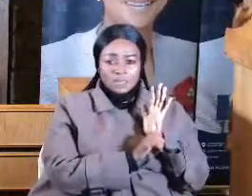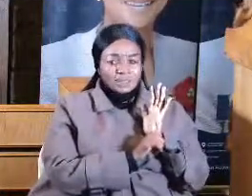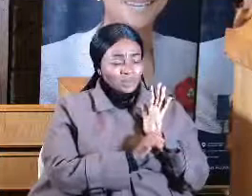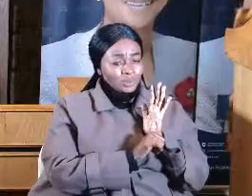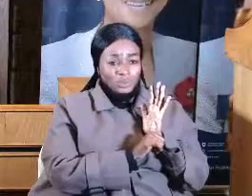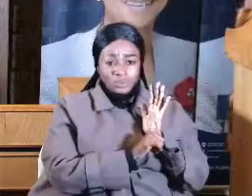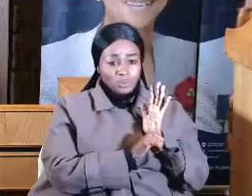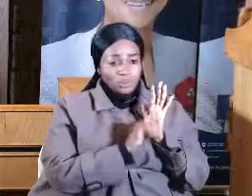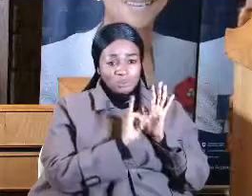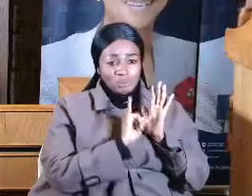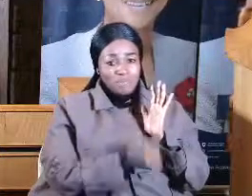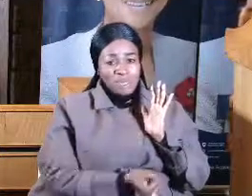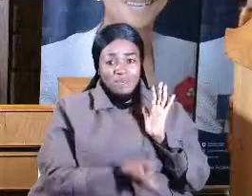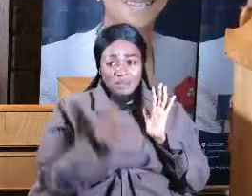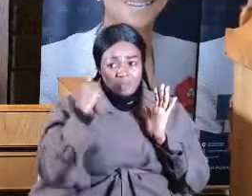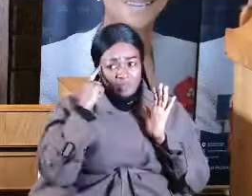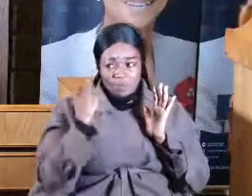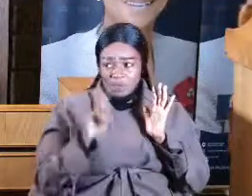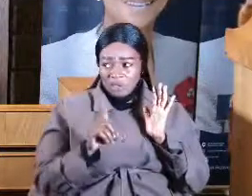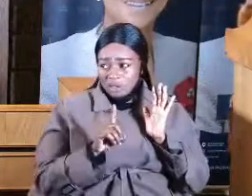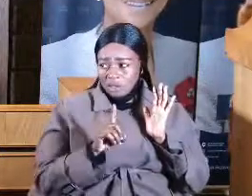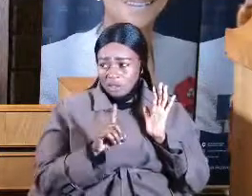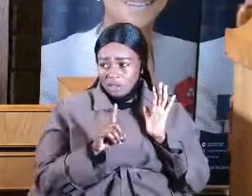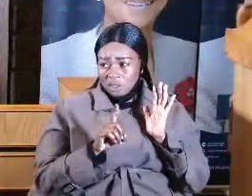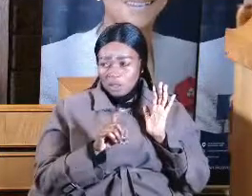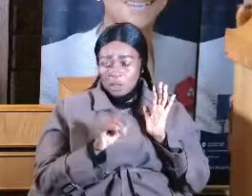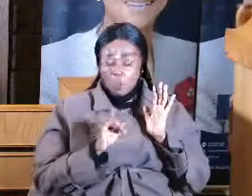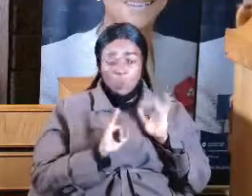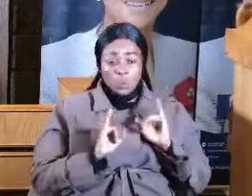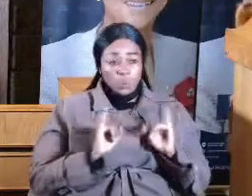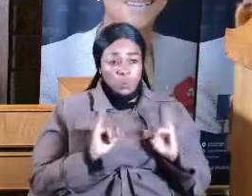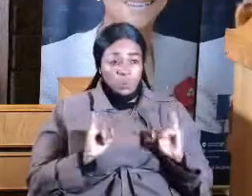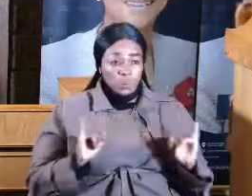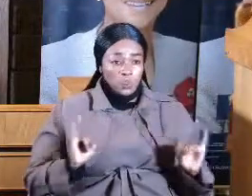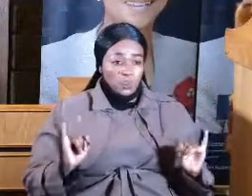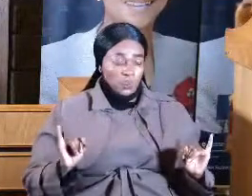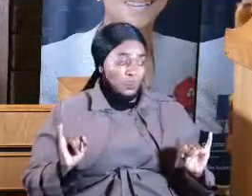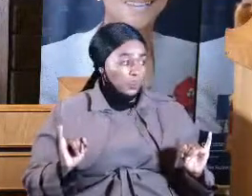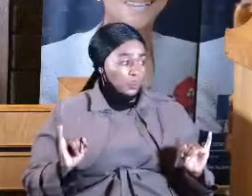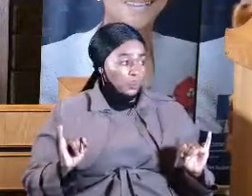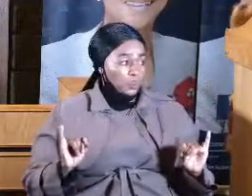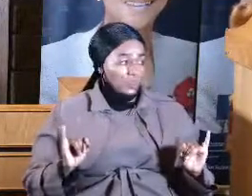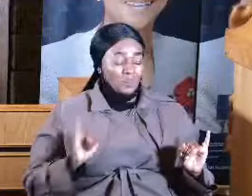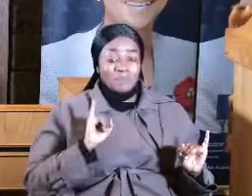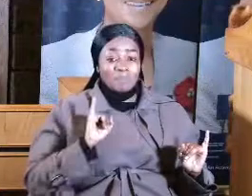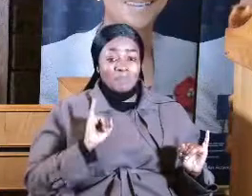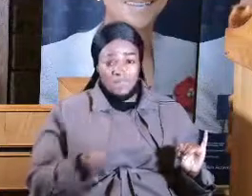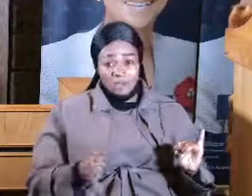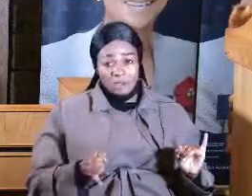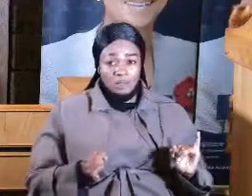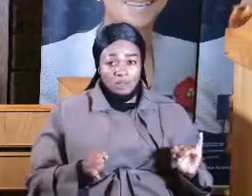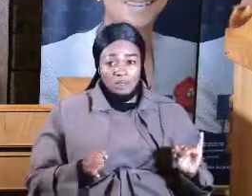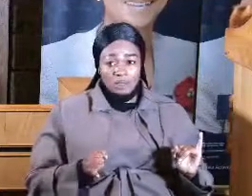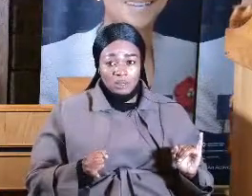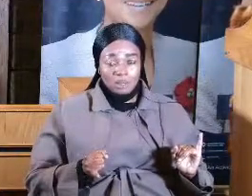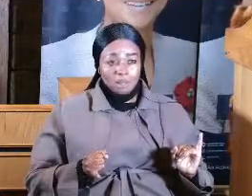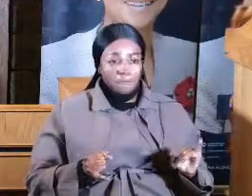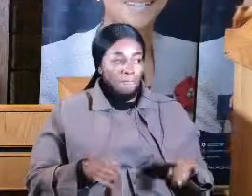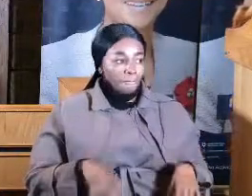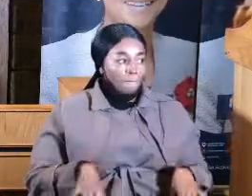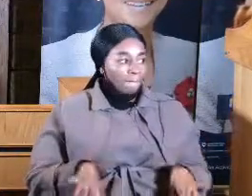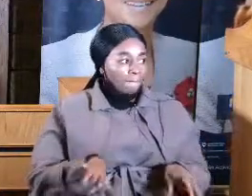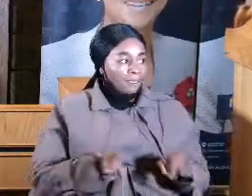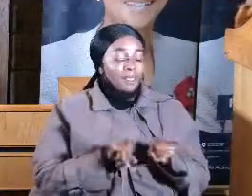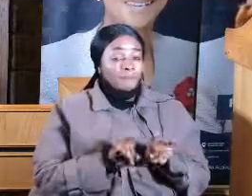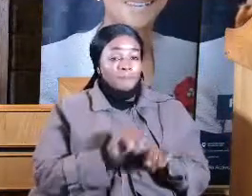terrible. What do you think? They are horrible, to say the least. And this is a